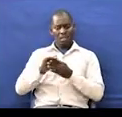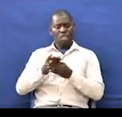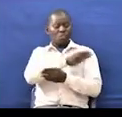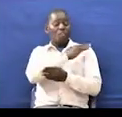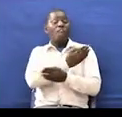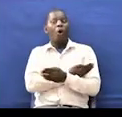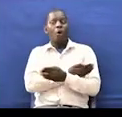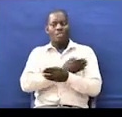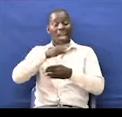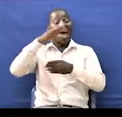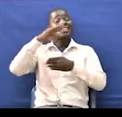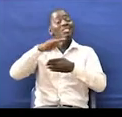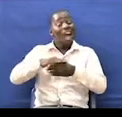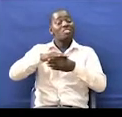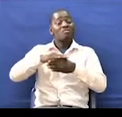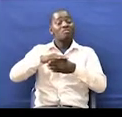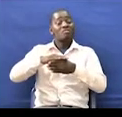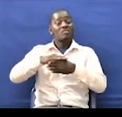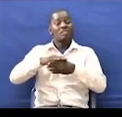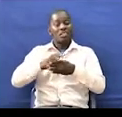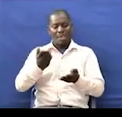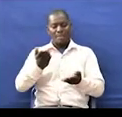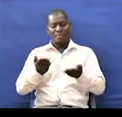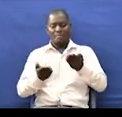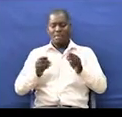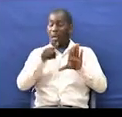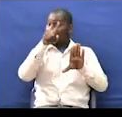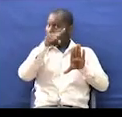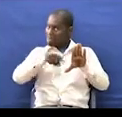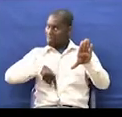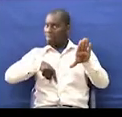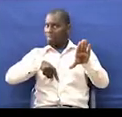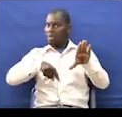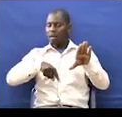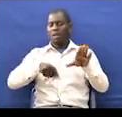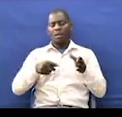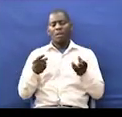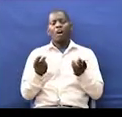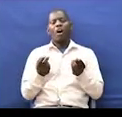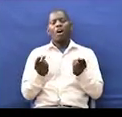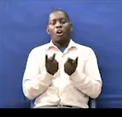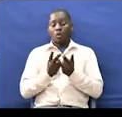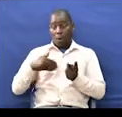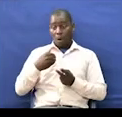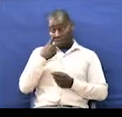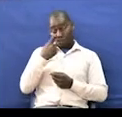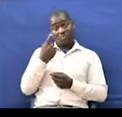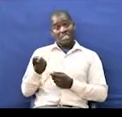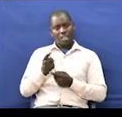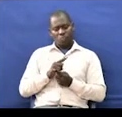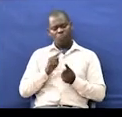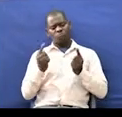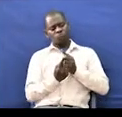this meter rule, and then I'm going to just to see, to change the positions of